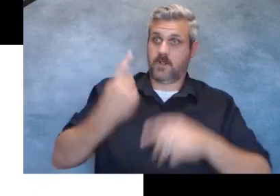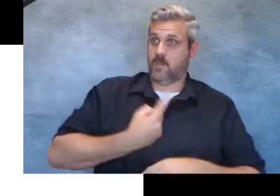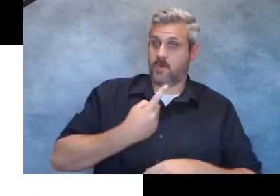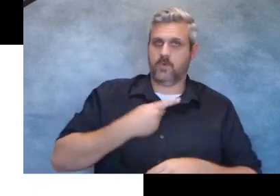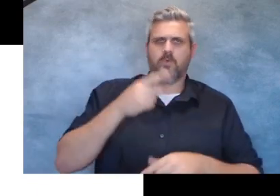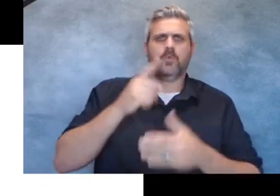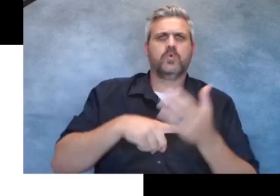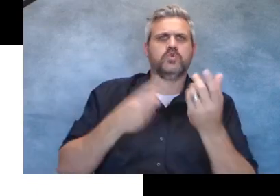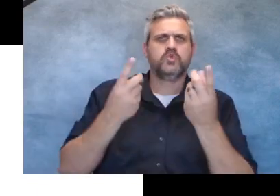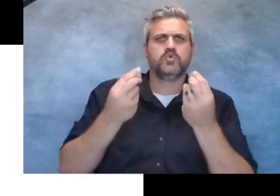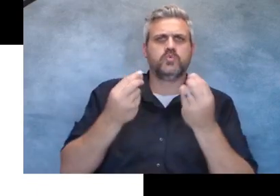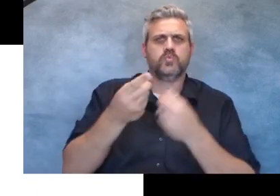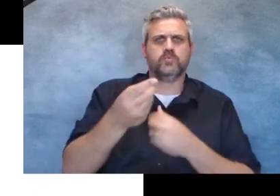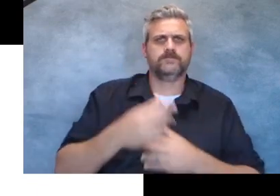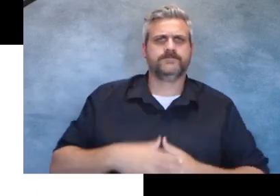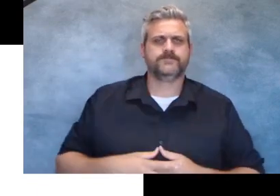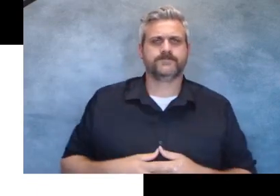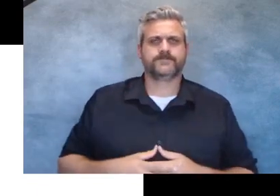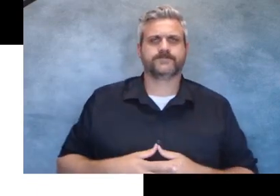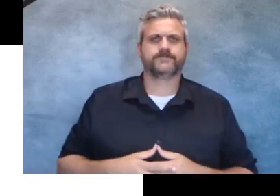own?